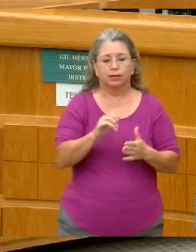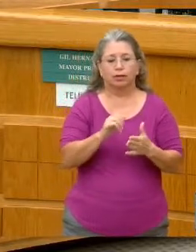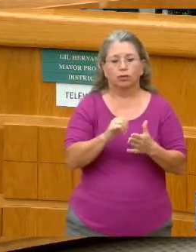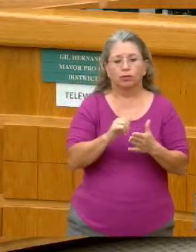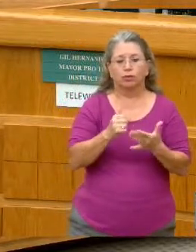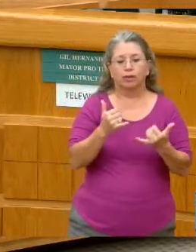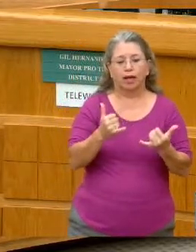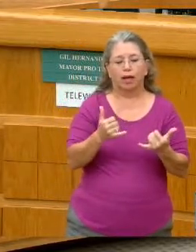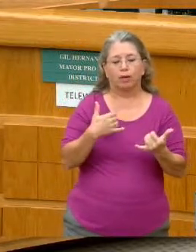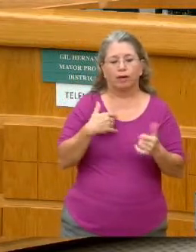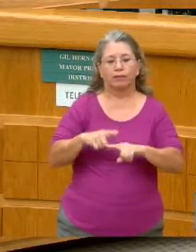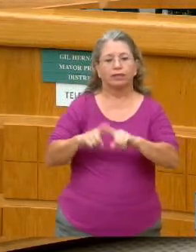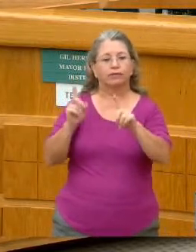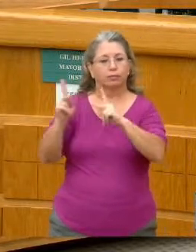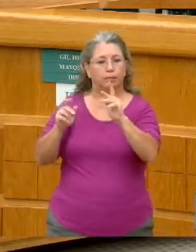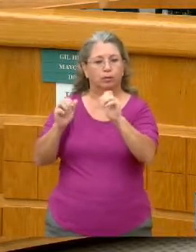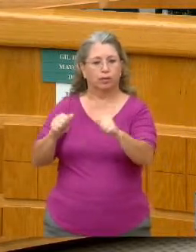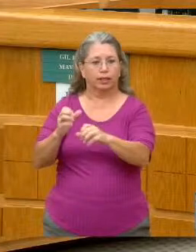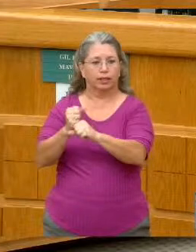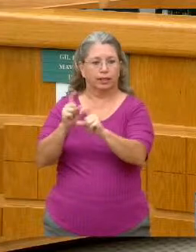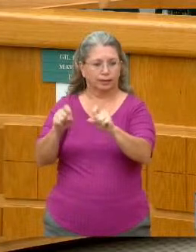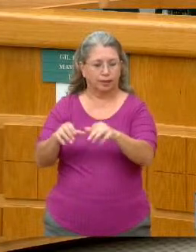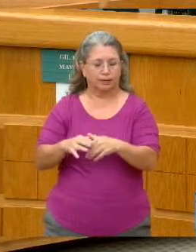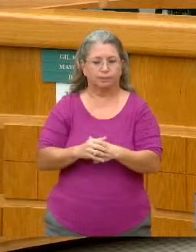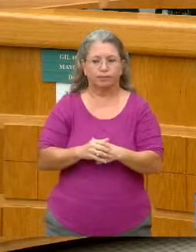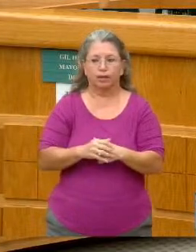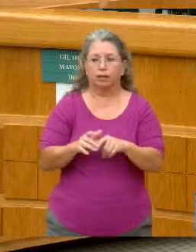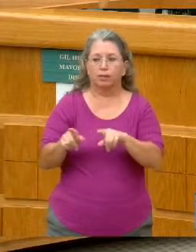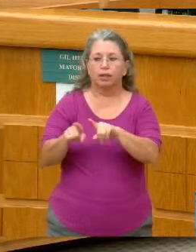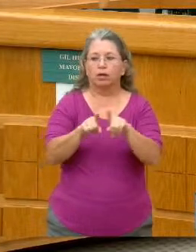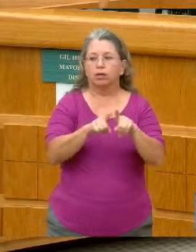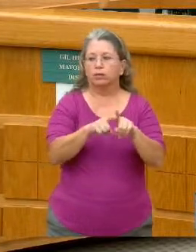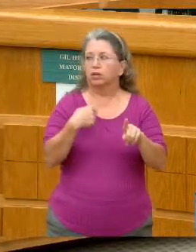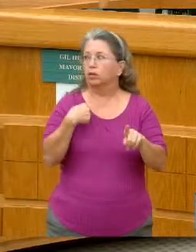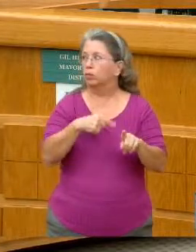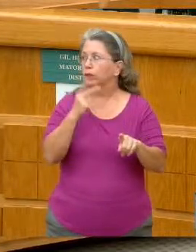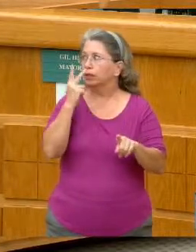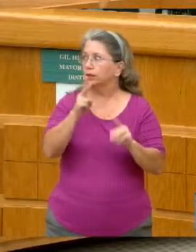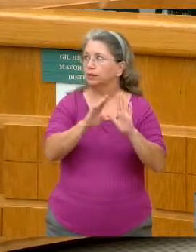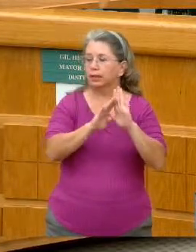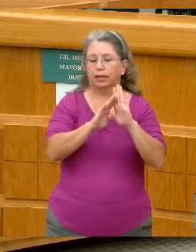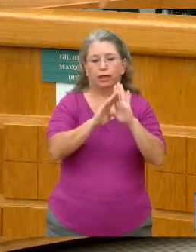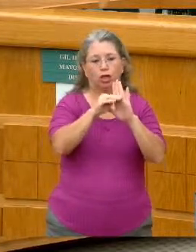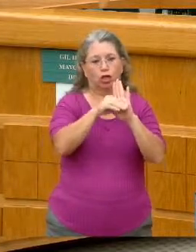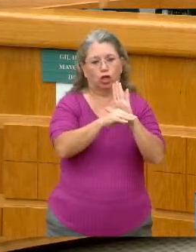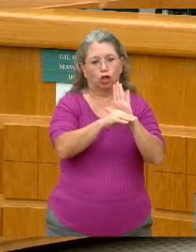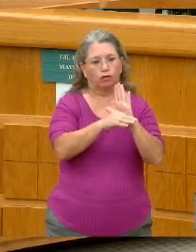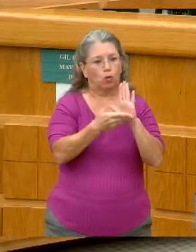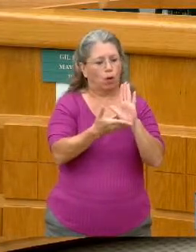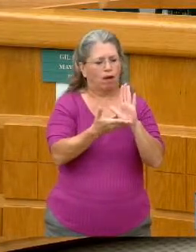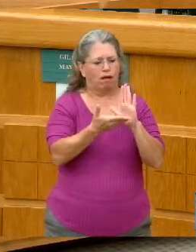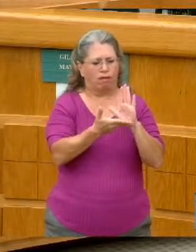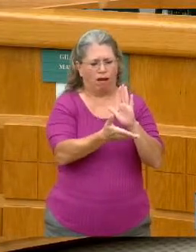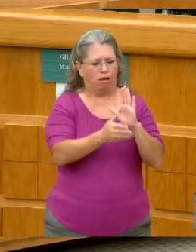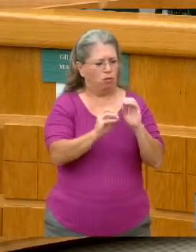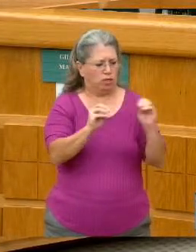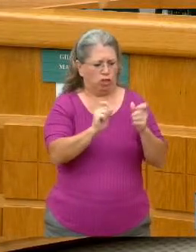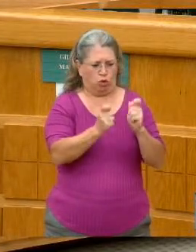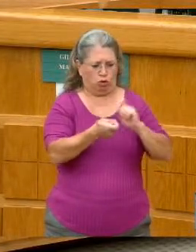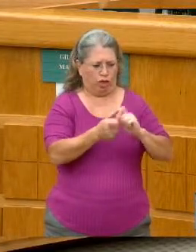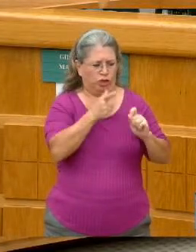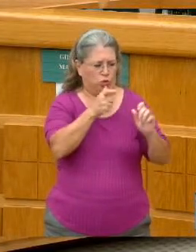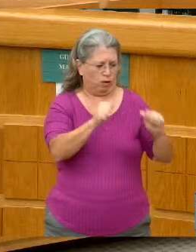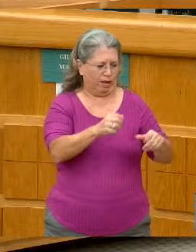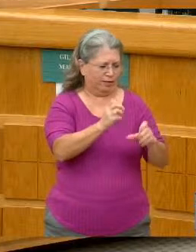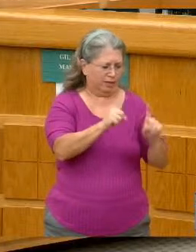are asymptomatic. But also we see a curve down here where there wasn't a change in who could get tested or who couldn't. So we are